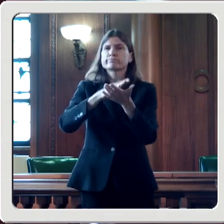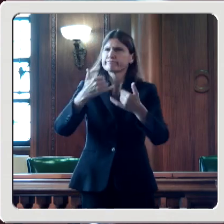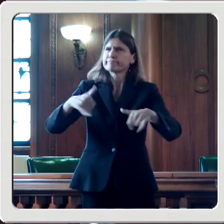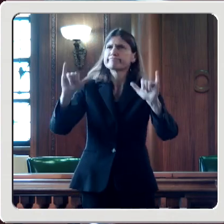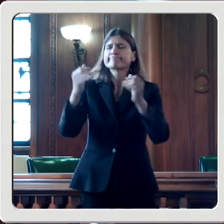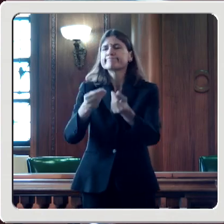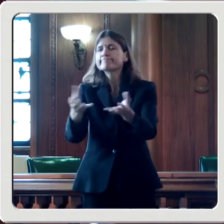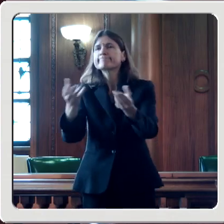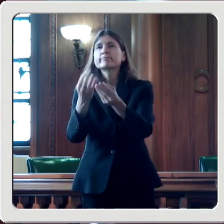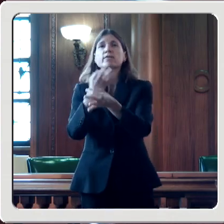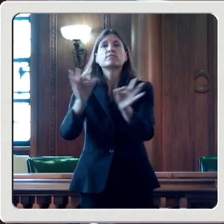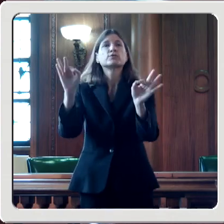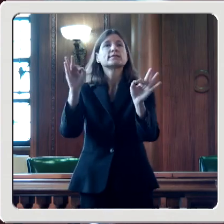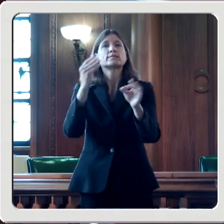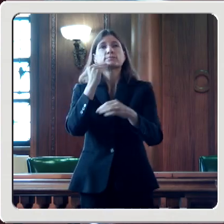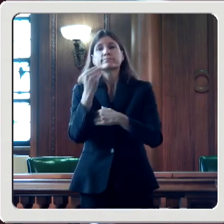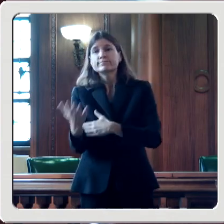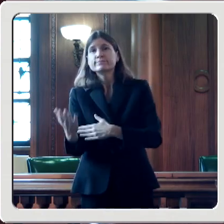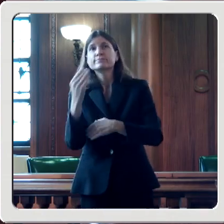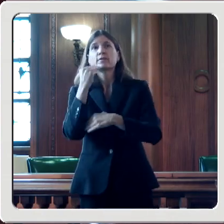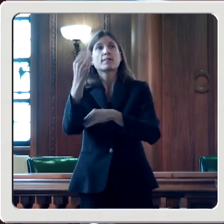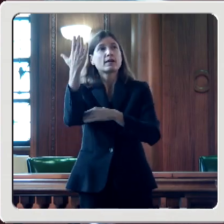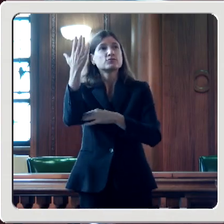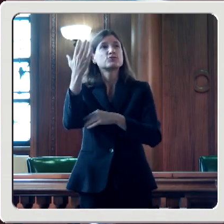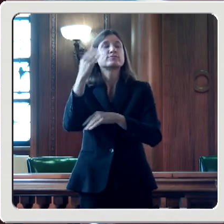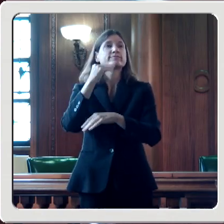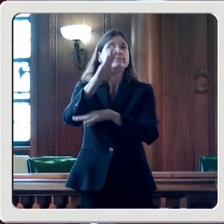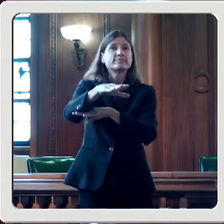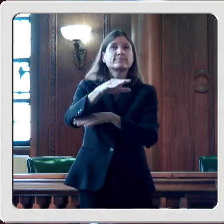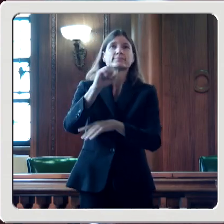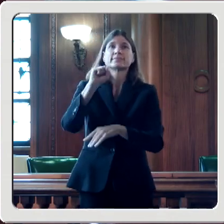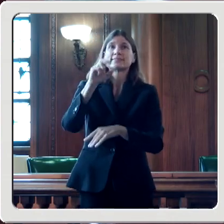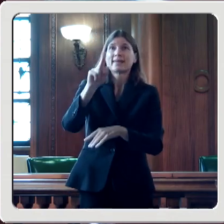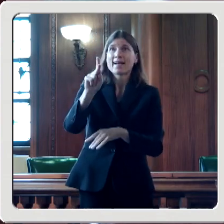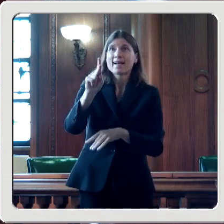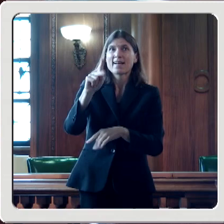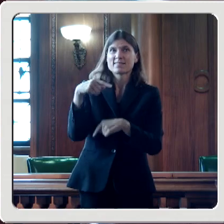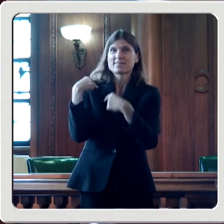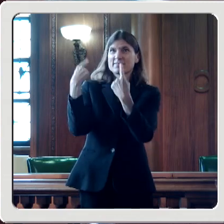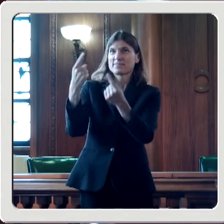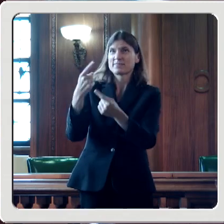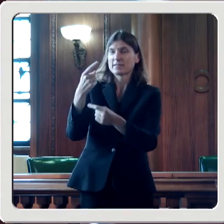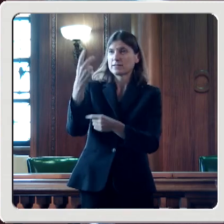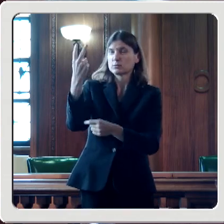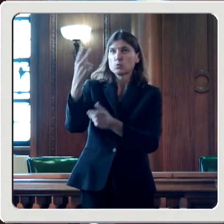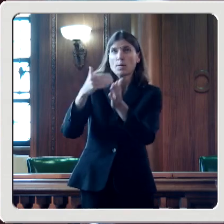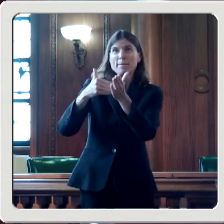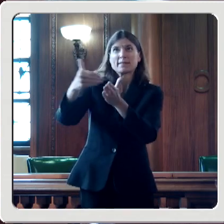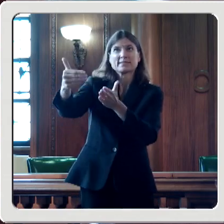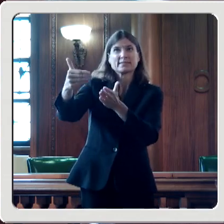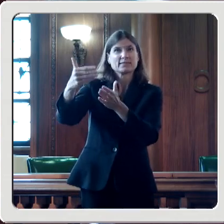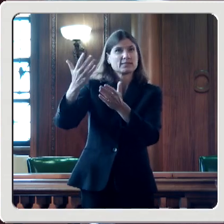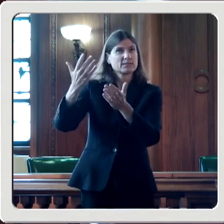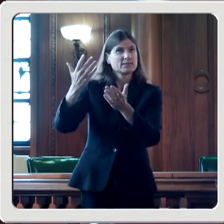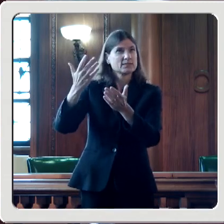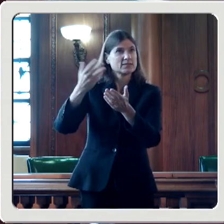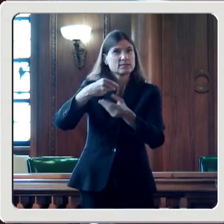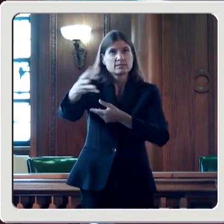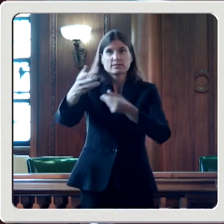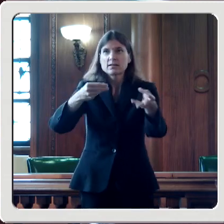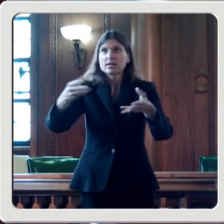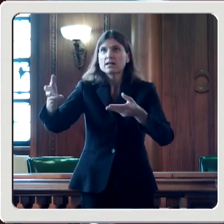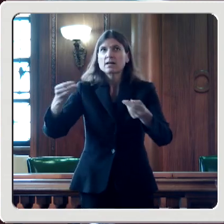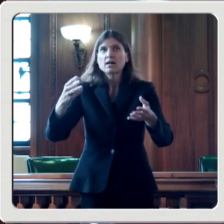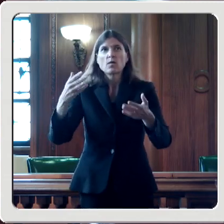2,419,080 meals, breakfast, lunch, dinner, and snacks. Over 87,000